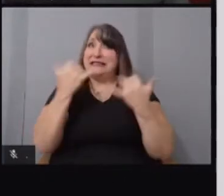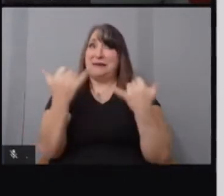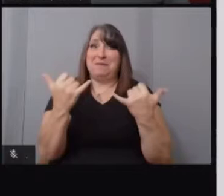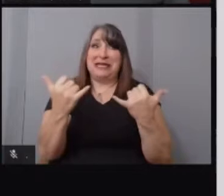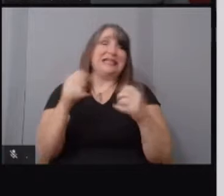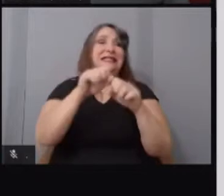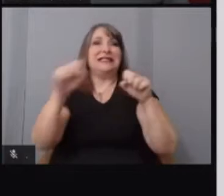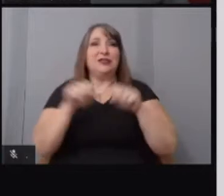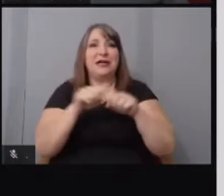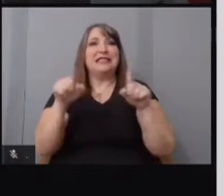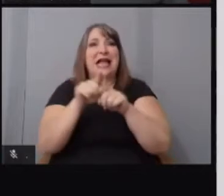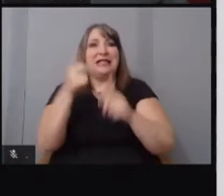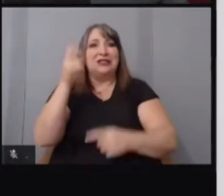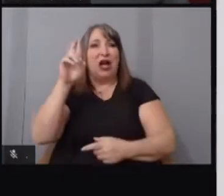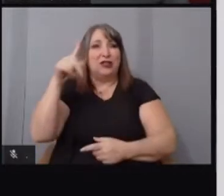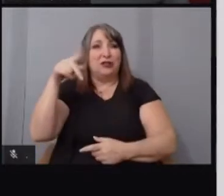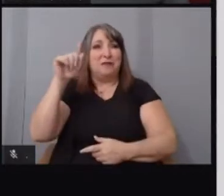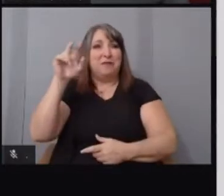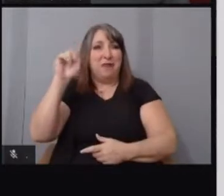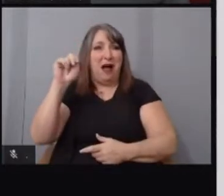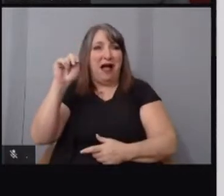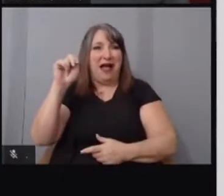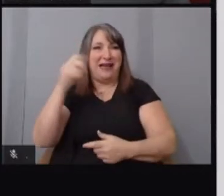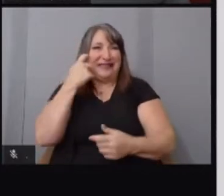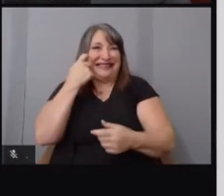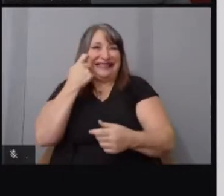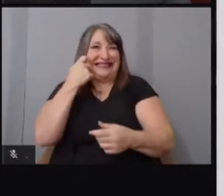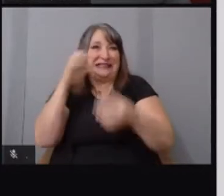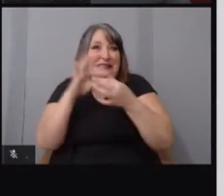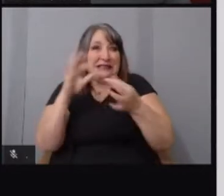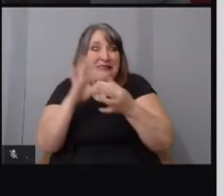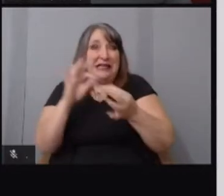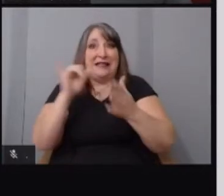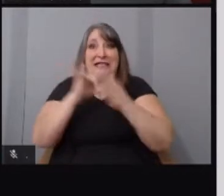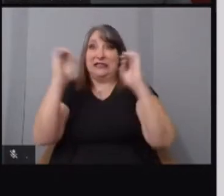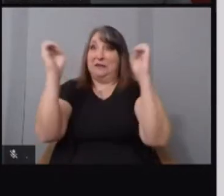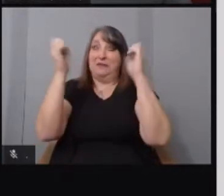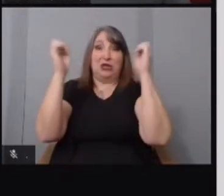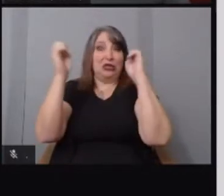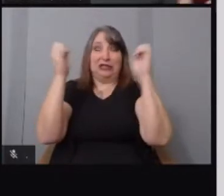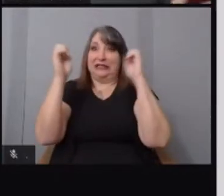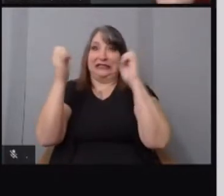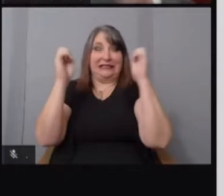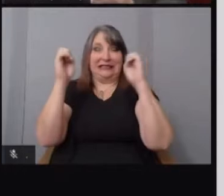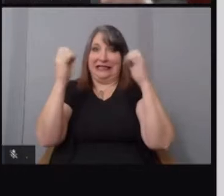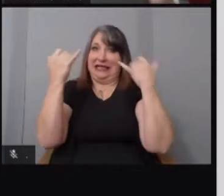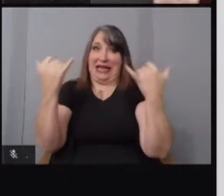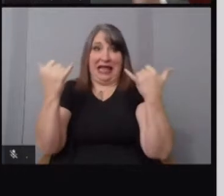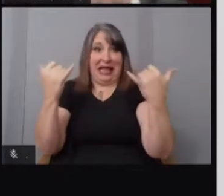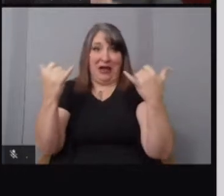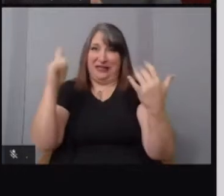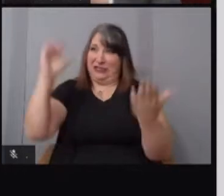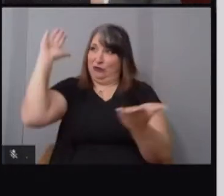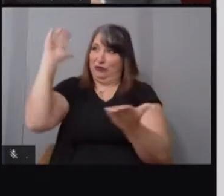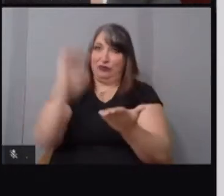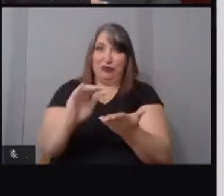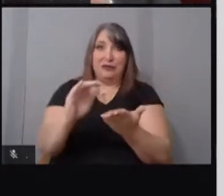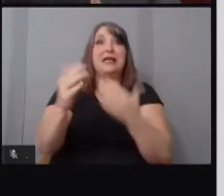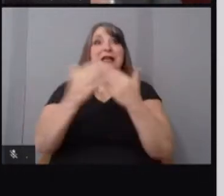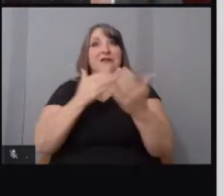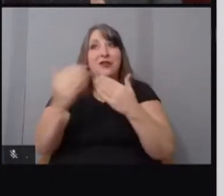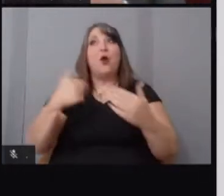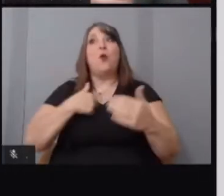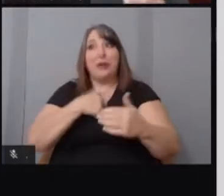As Dr. Pond mentioned, our emergency brake, this concept within our blueprint that says even though we move slow and